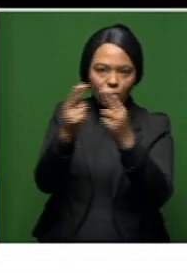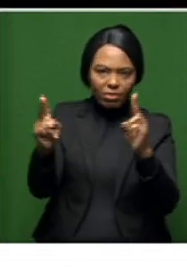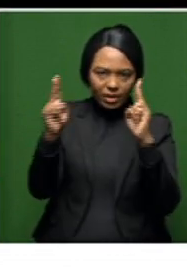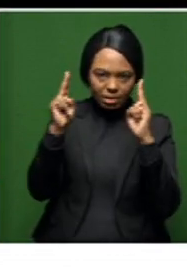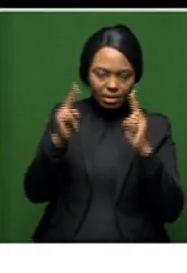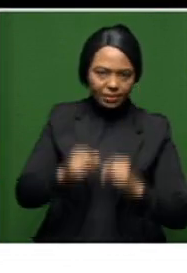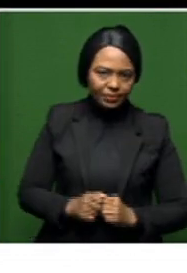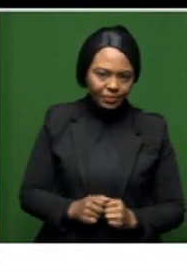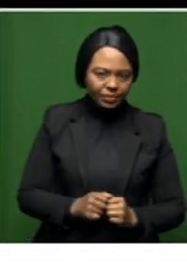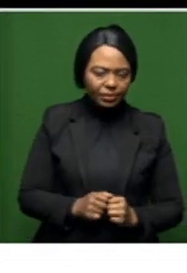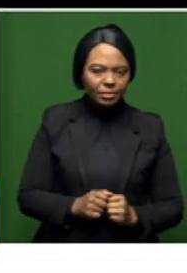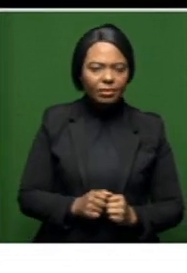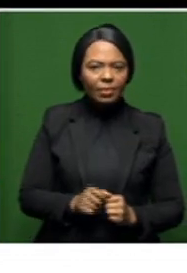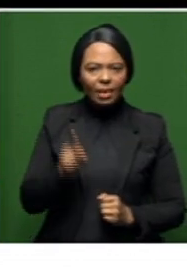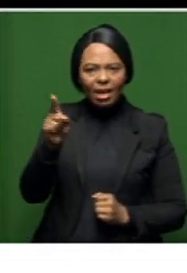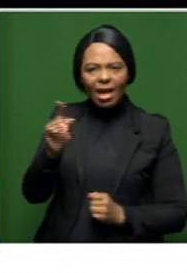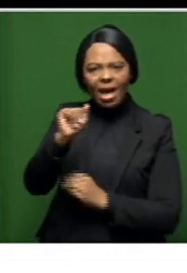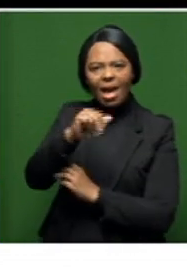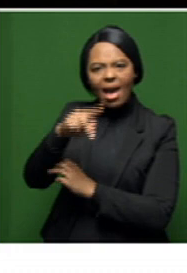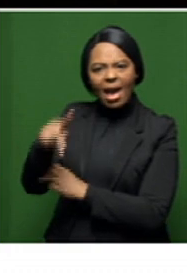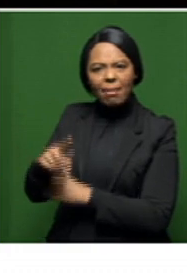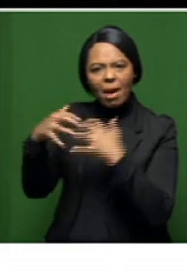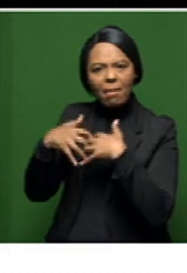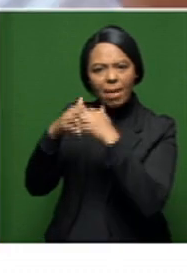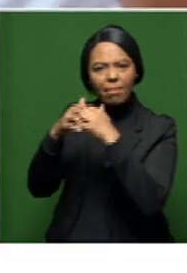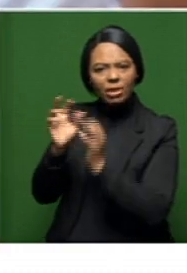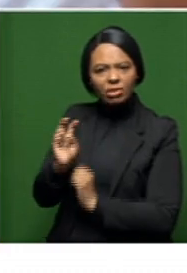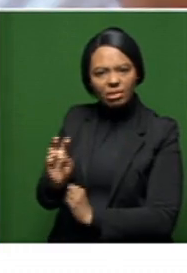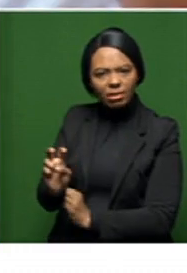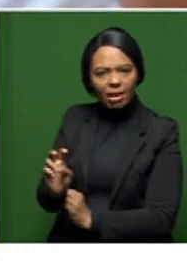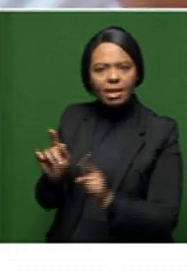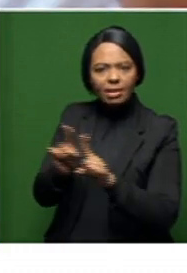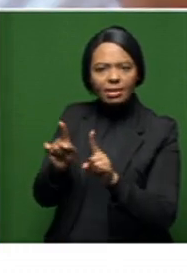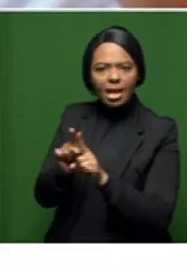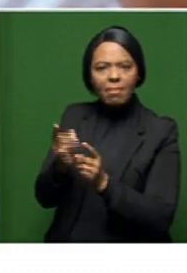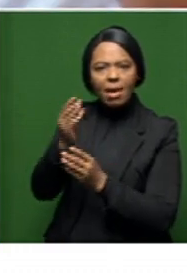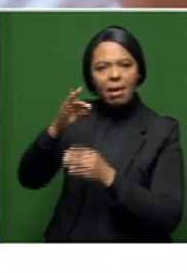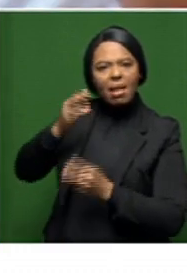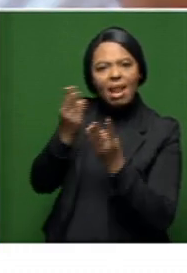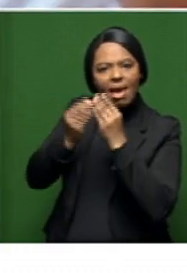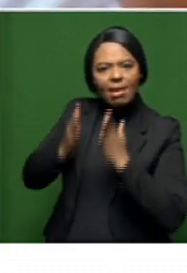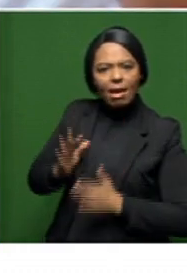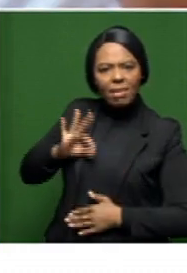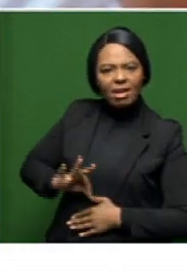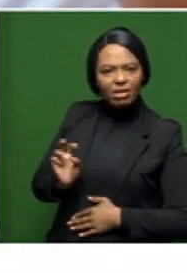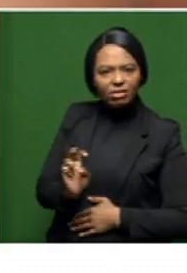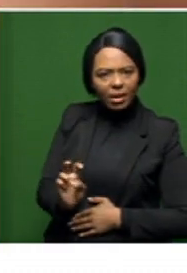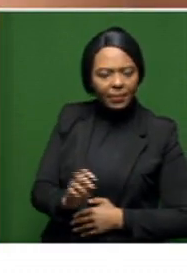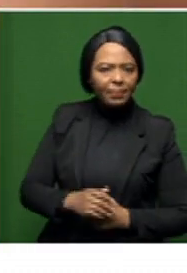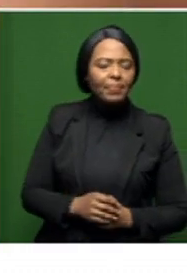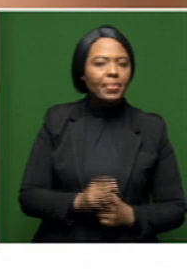about why the app was developed and how it will benefit the learners. Absolutely. So our